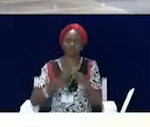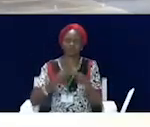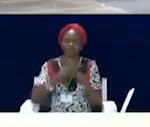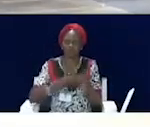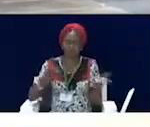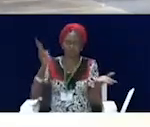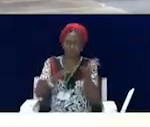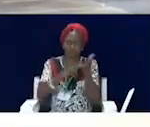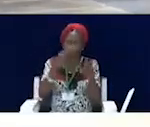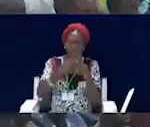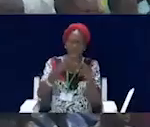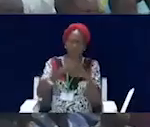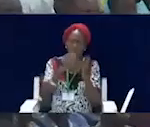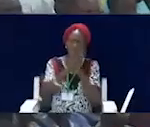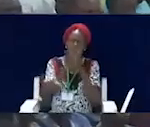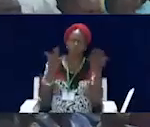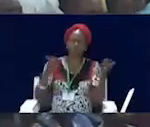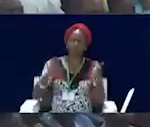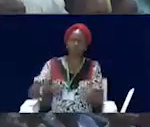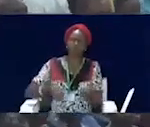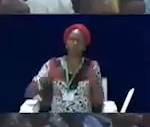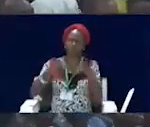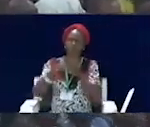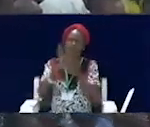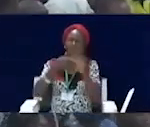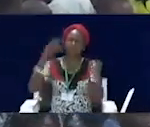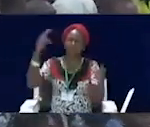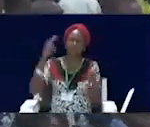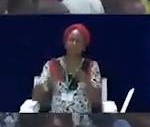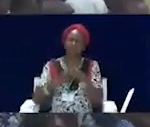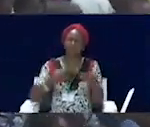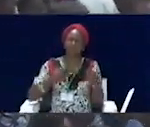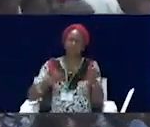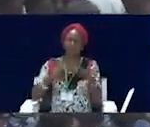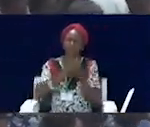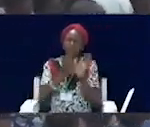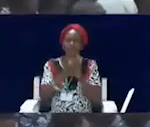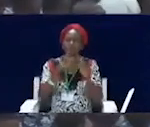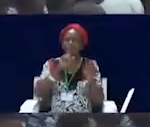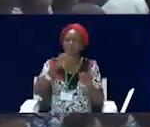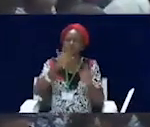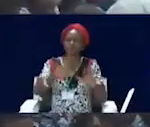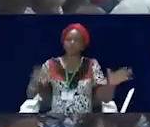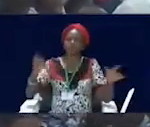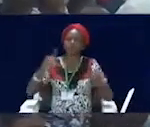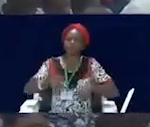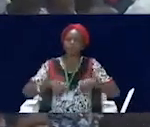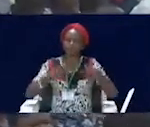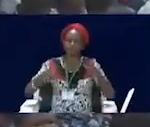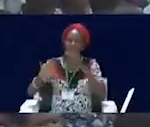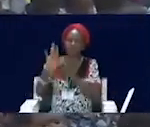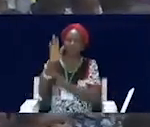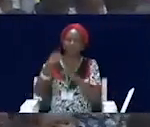Please write their names in the book of life. Let them become true children of the living God.